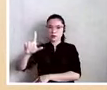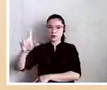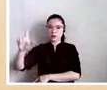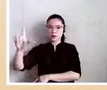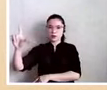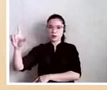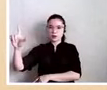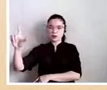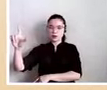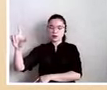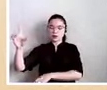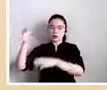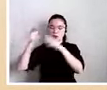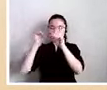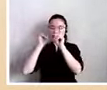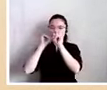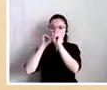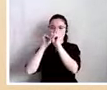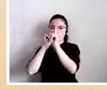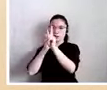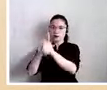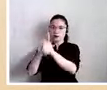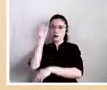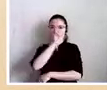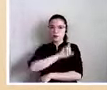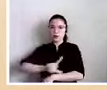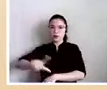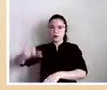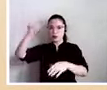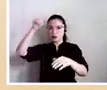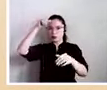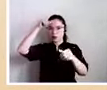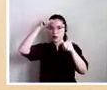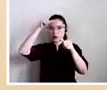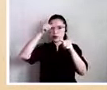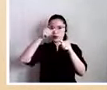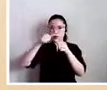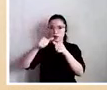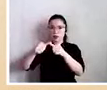Lord. The Lord will